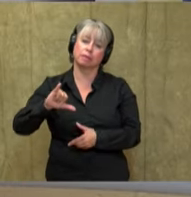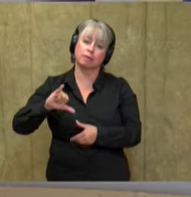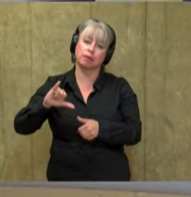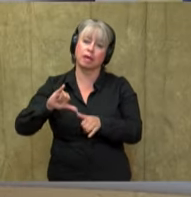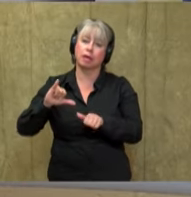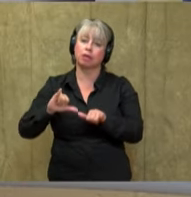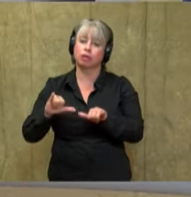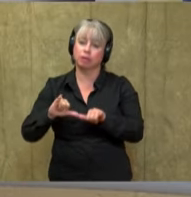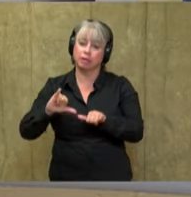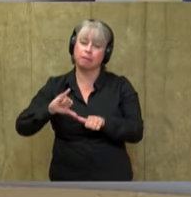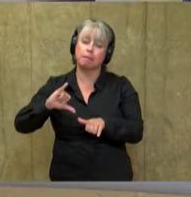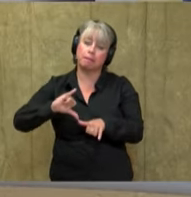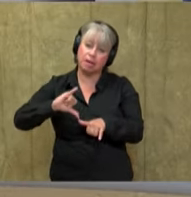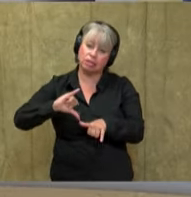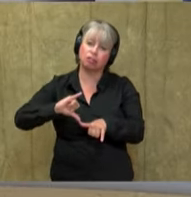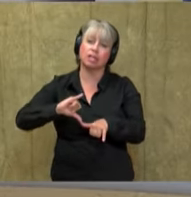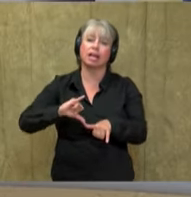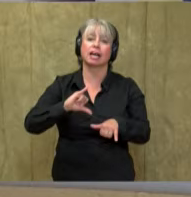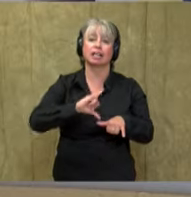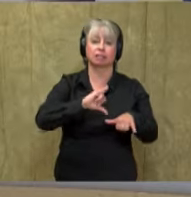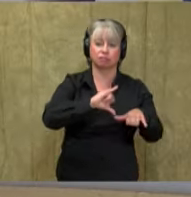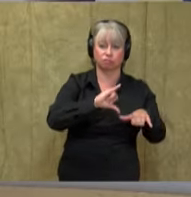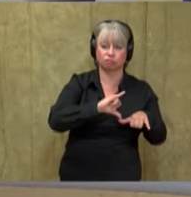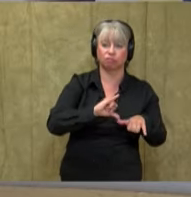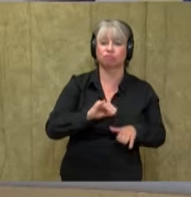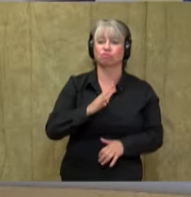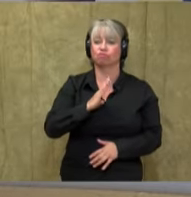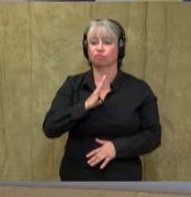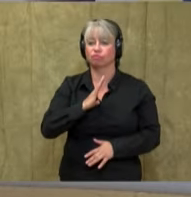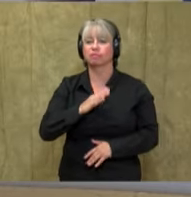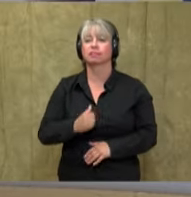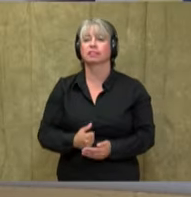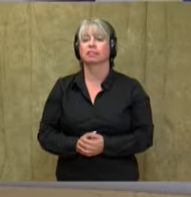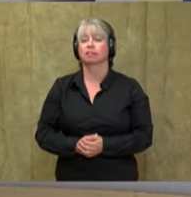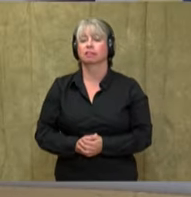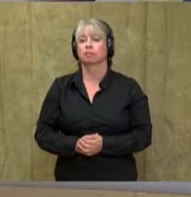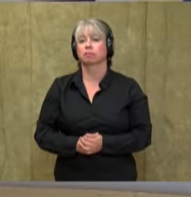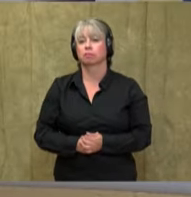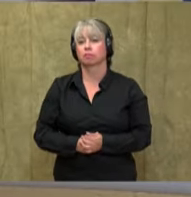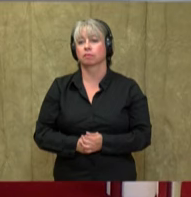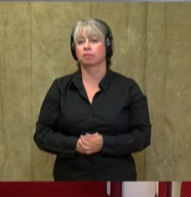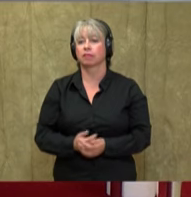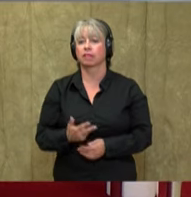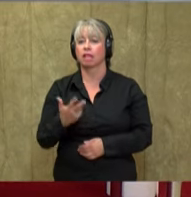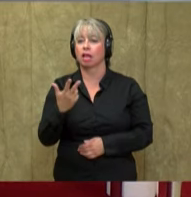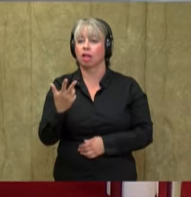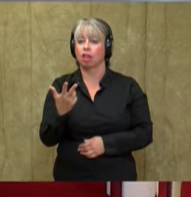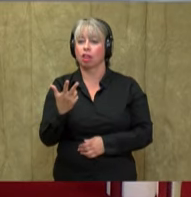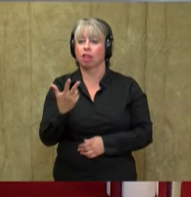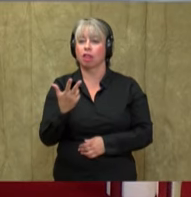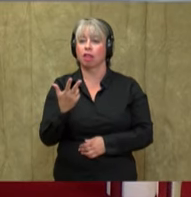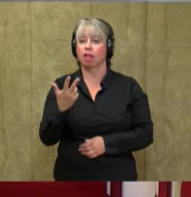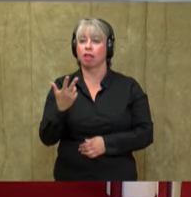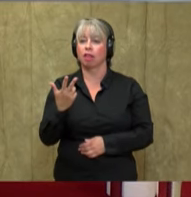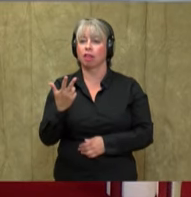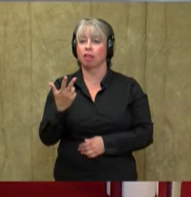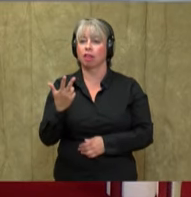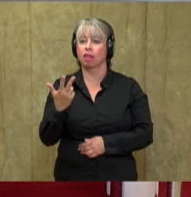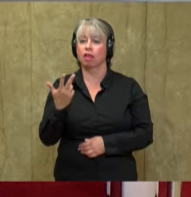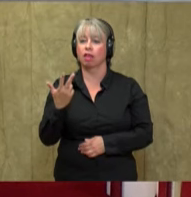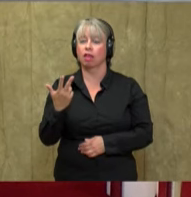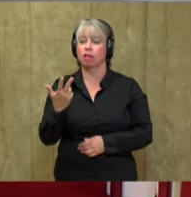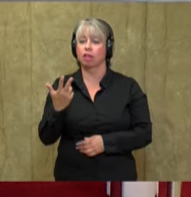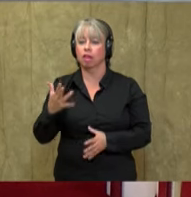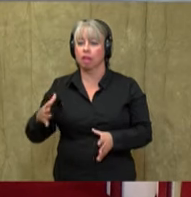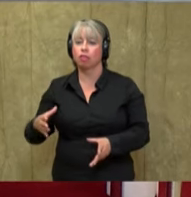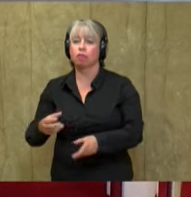well, okay? Here we go. So we're going to say that three of these will fill up this cylinder.